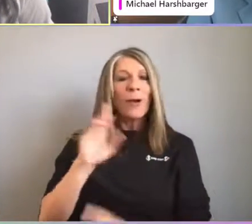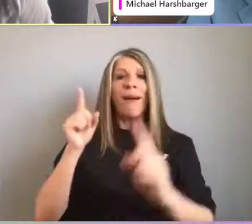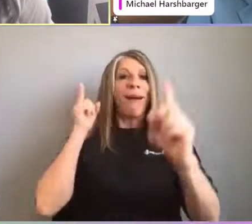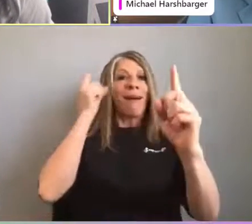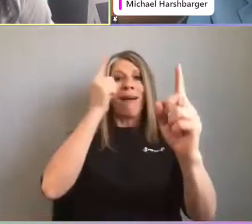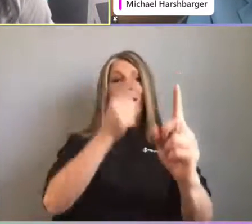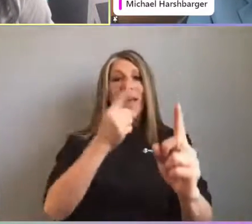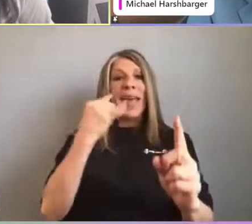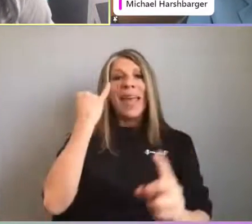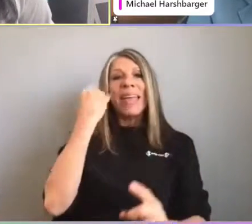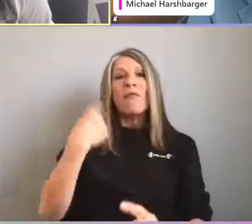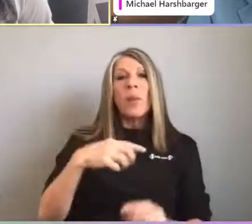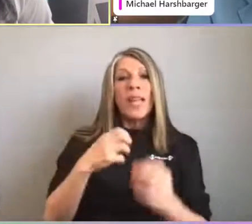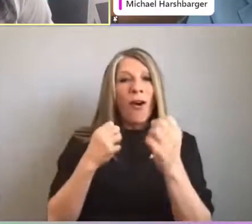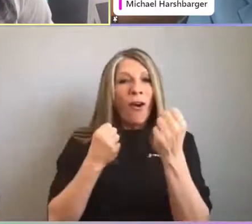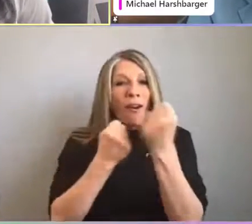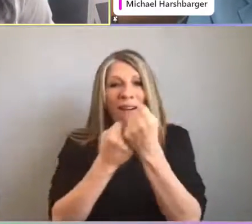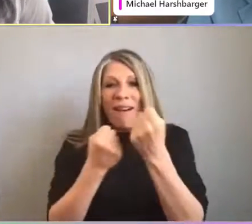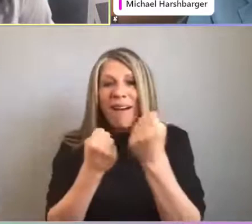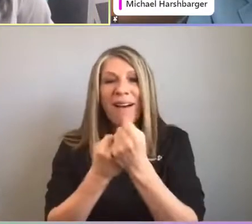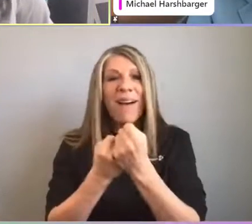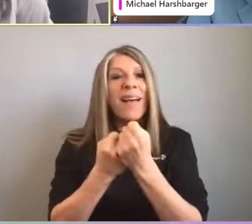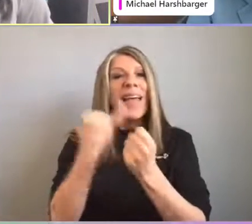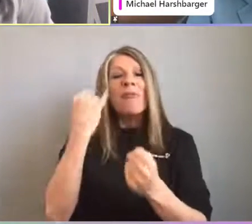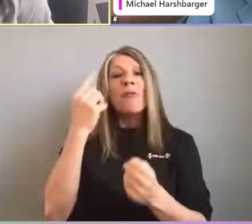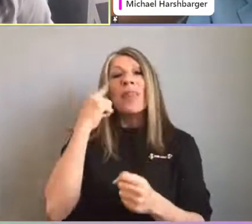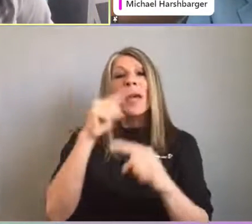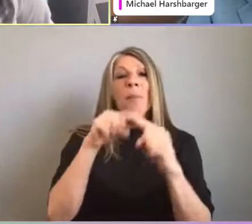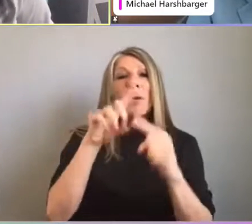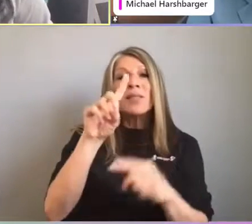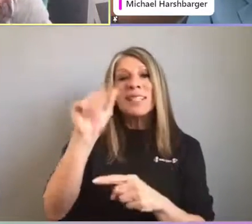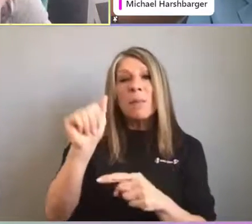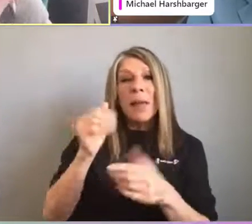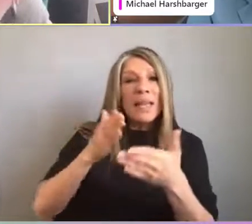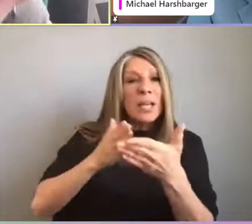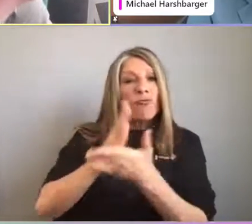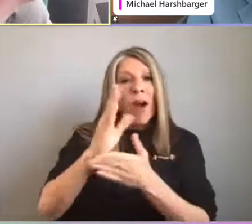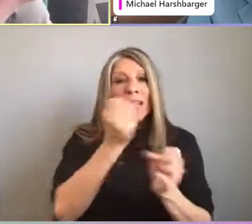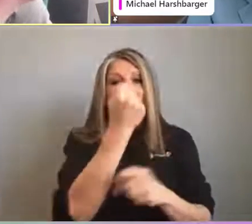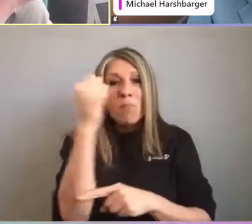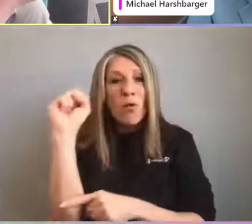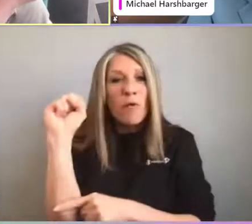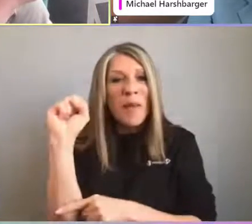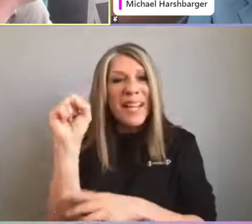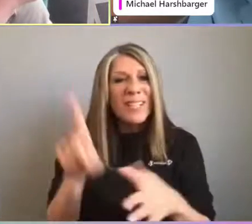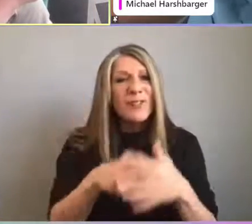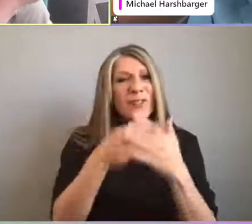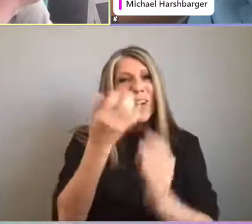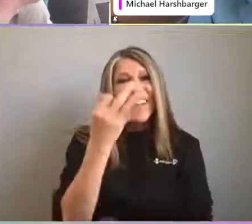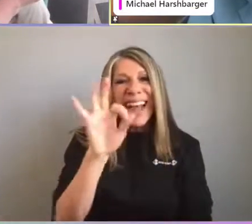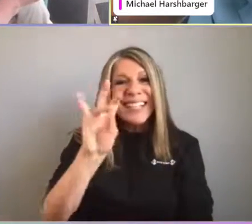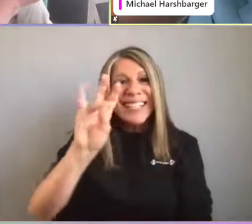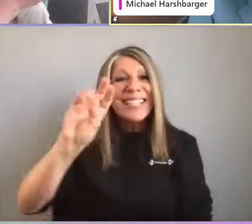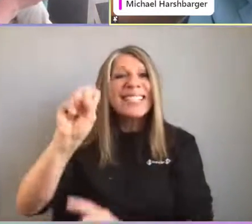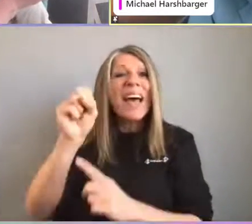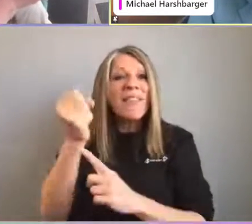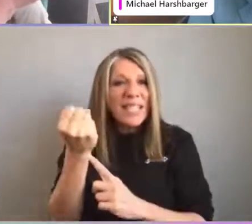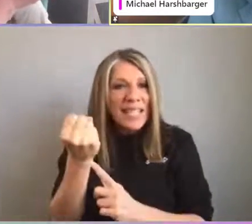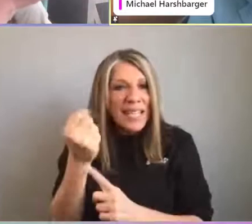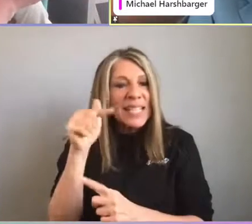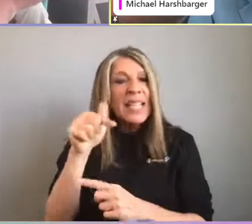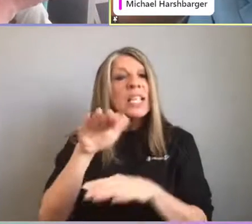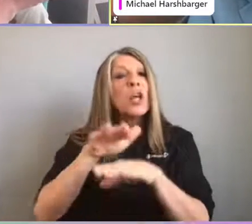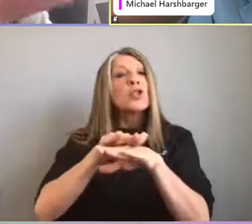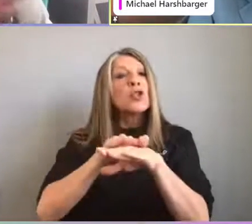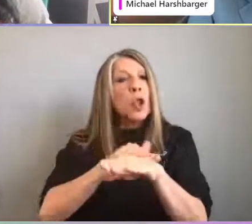are activists, I mean, honestly, if we think about the disability rights movement, it started in the 1970s. Yeah. This is a